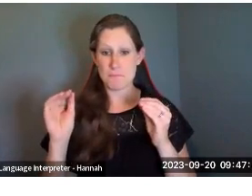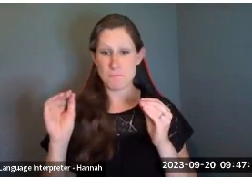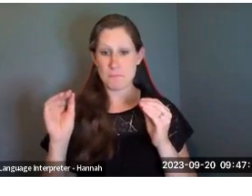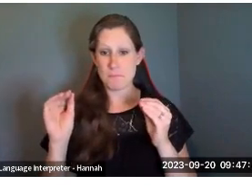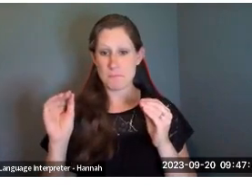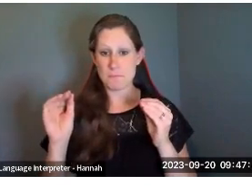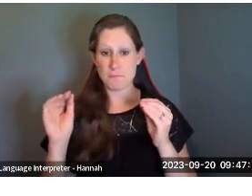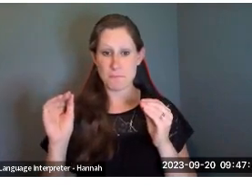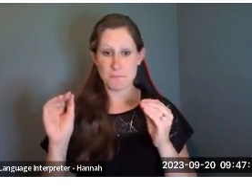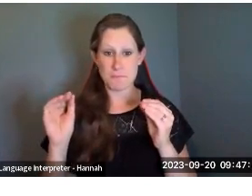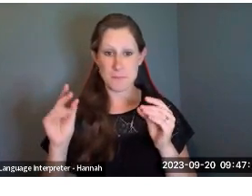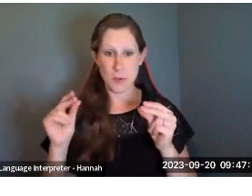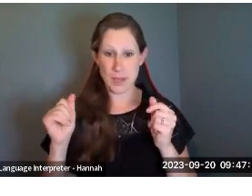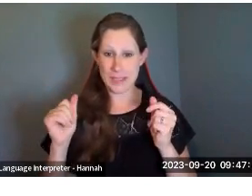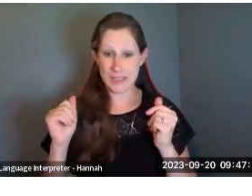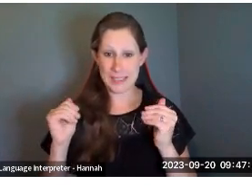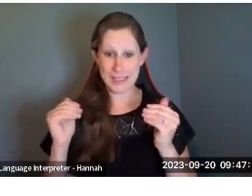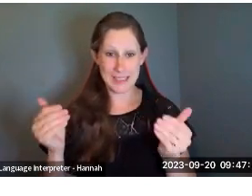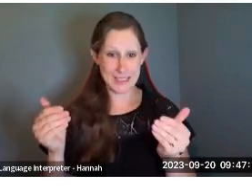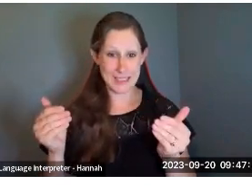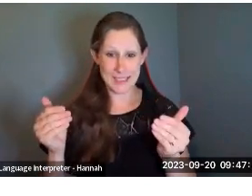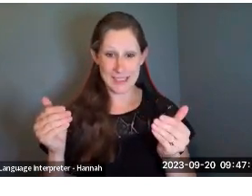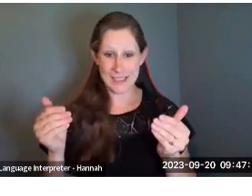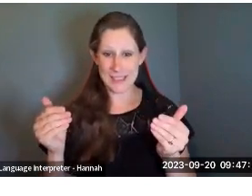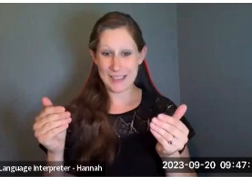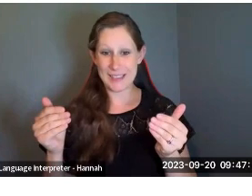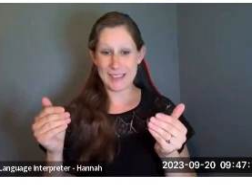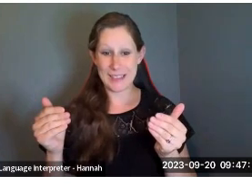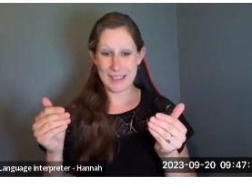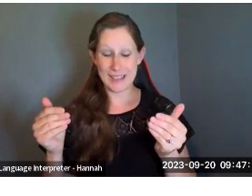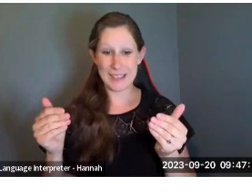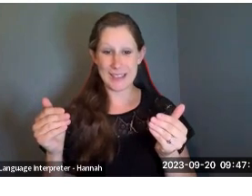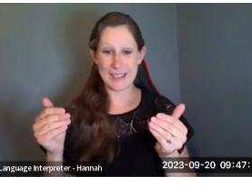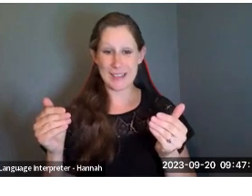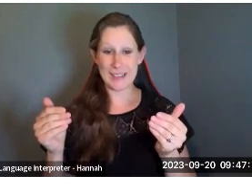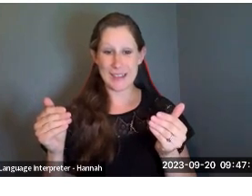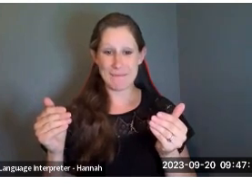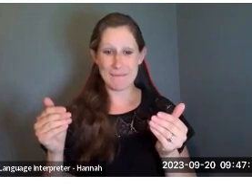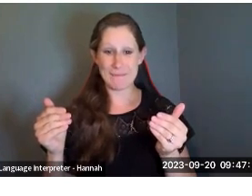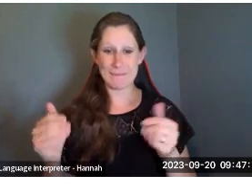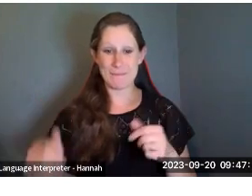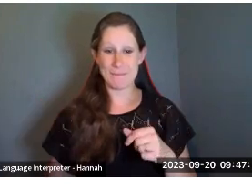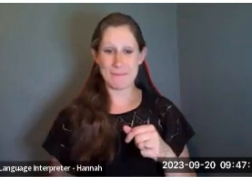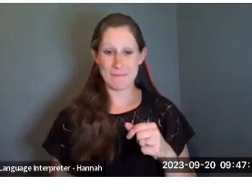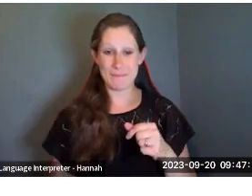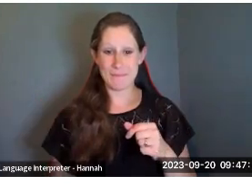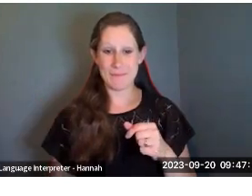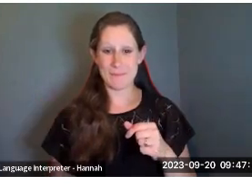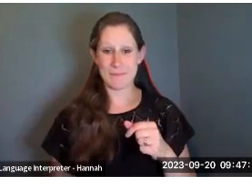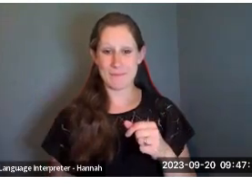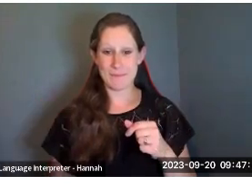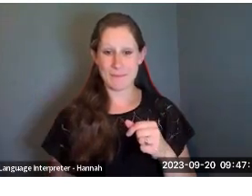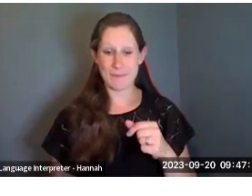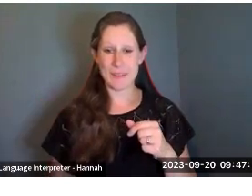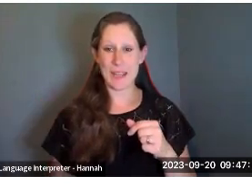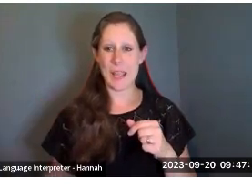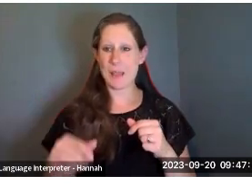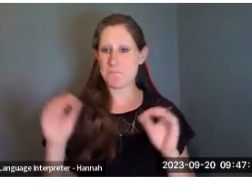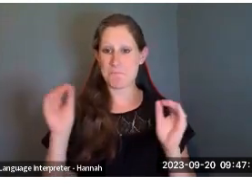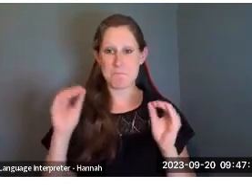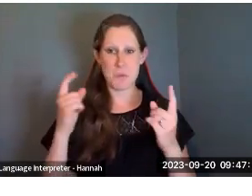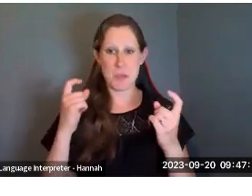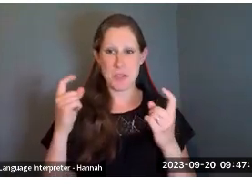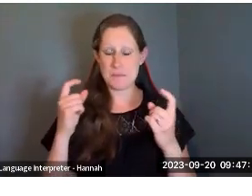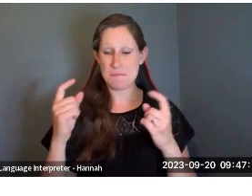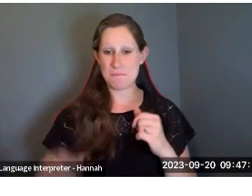get them in quick if you have them. All right. I don't see any, so I'll go ahead and